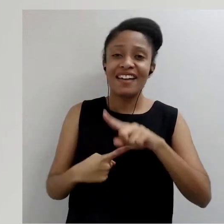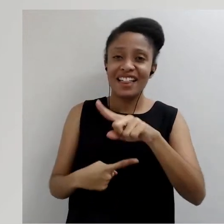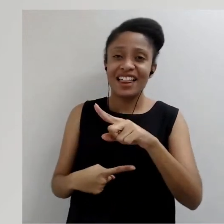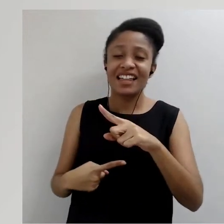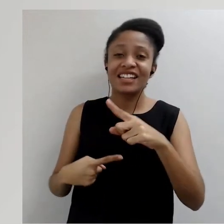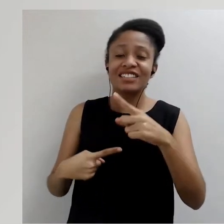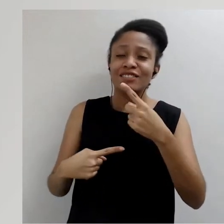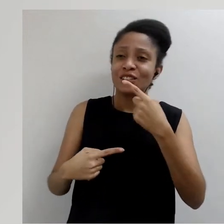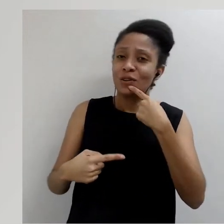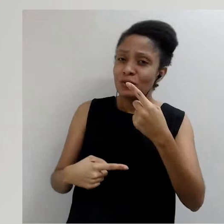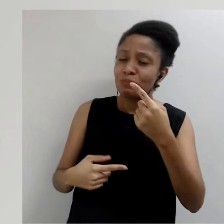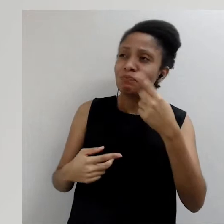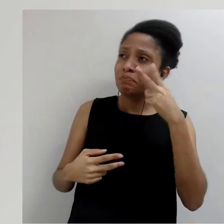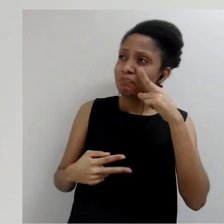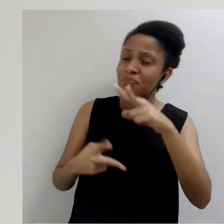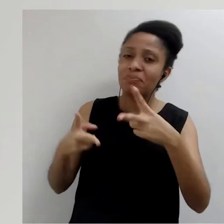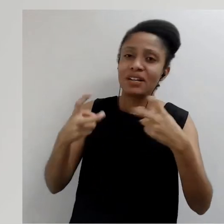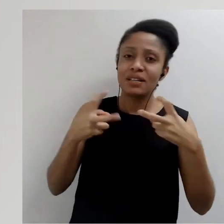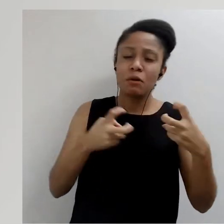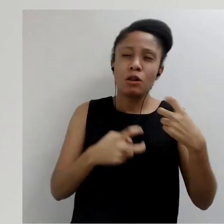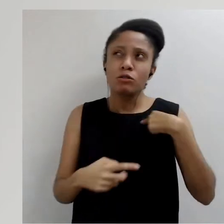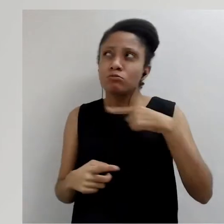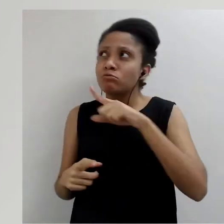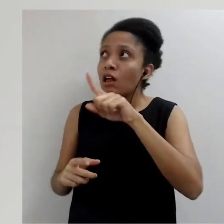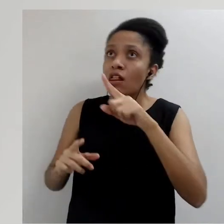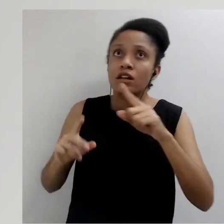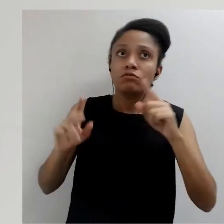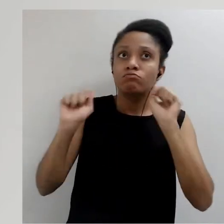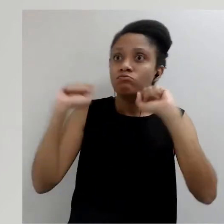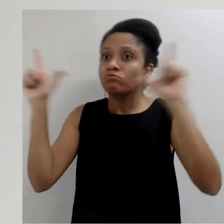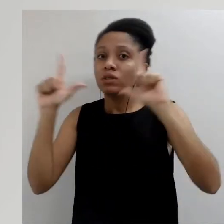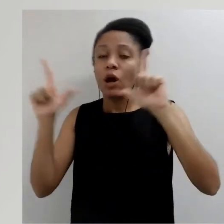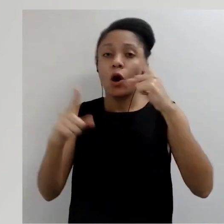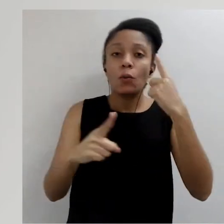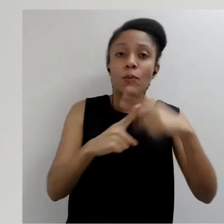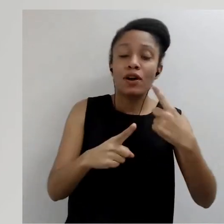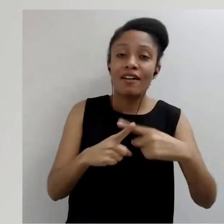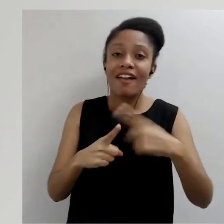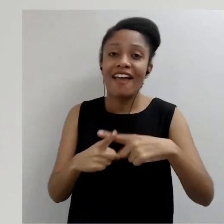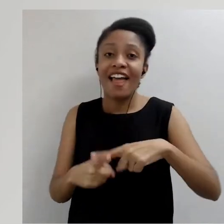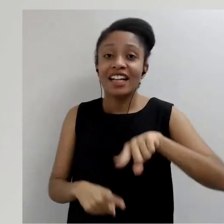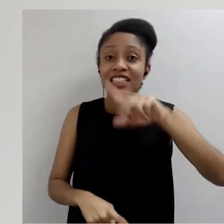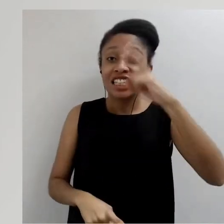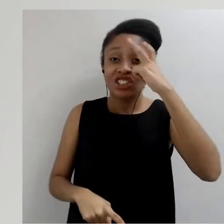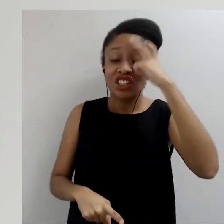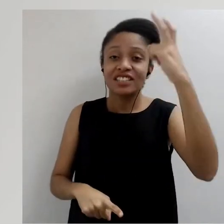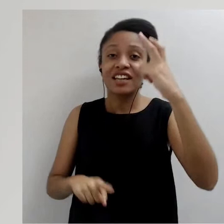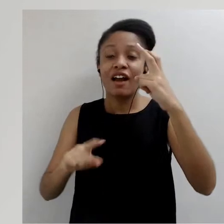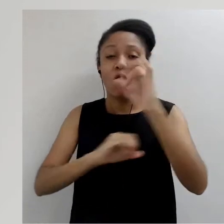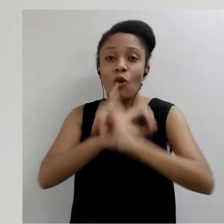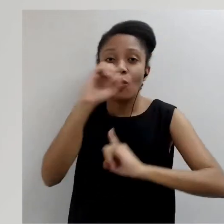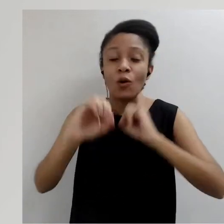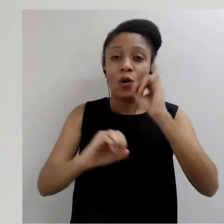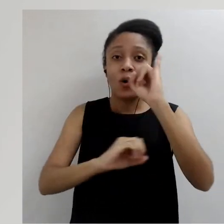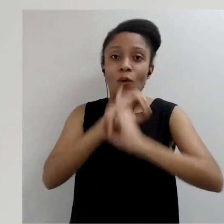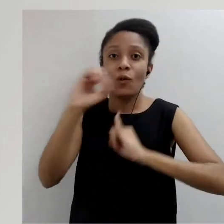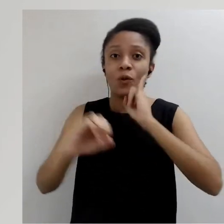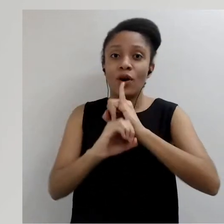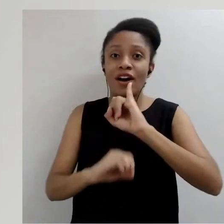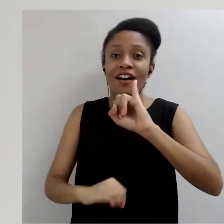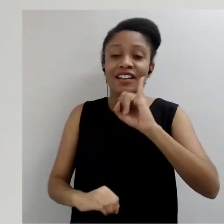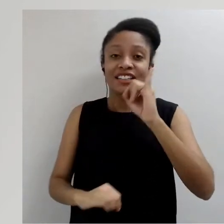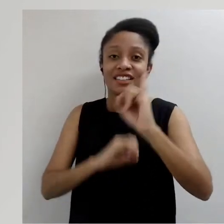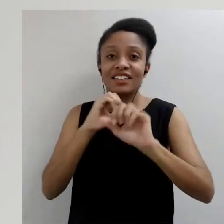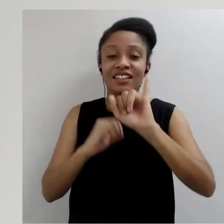And Alex, as I know, he's always concerned with this artificial intelligence.